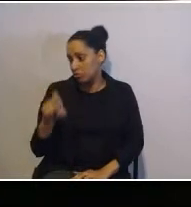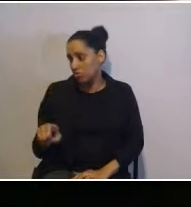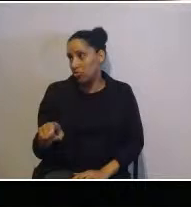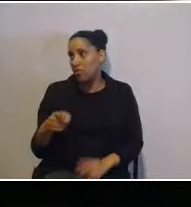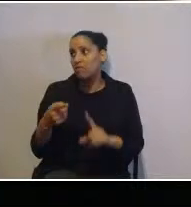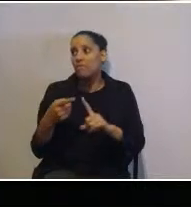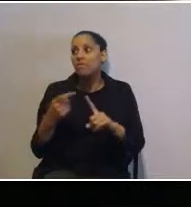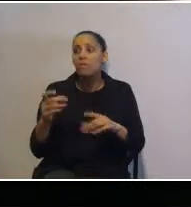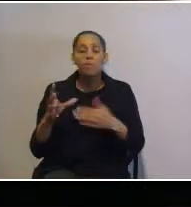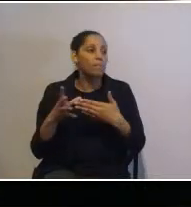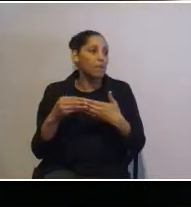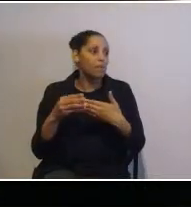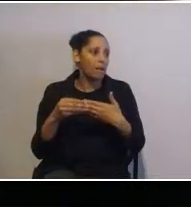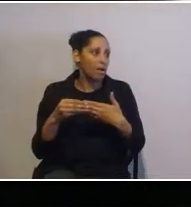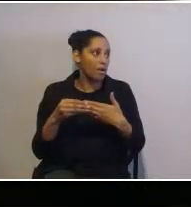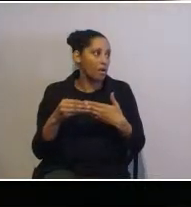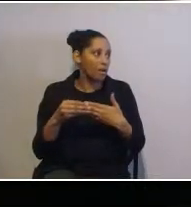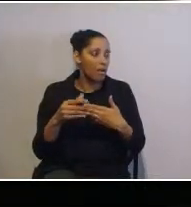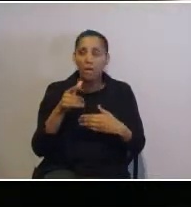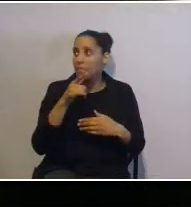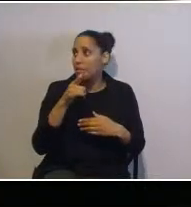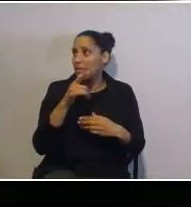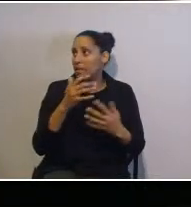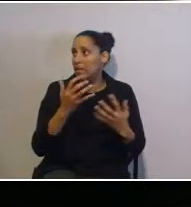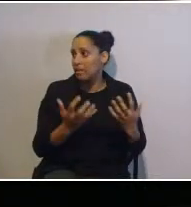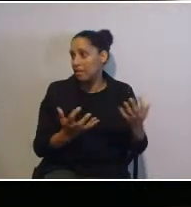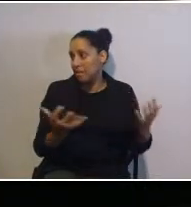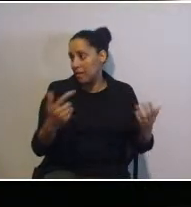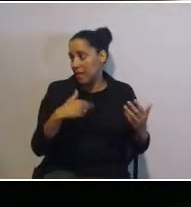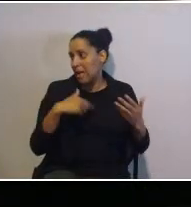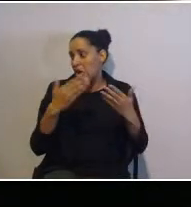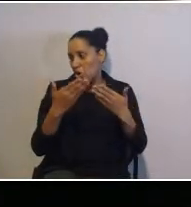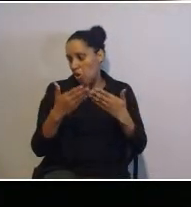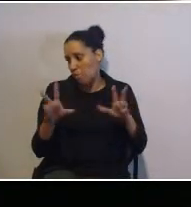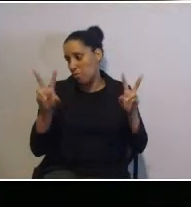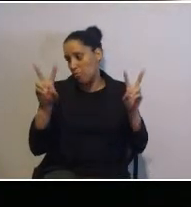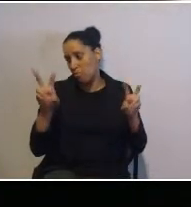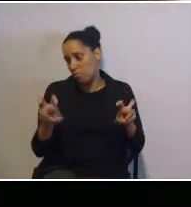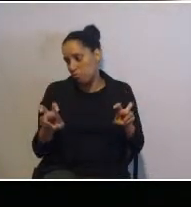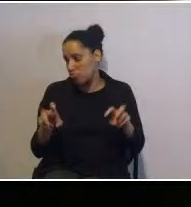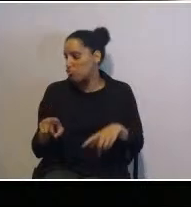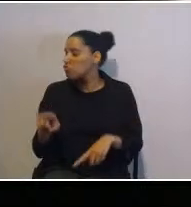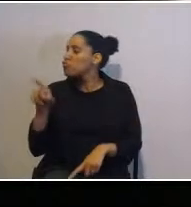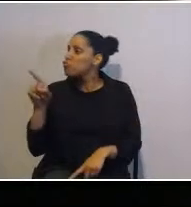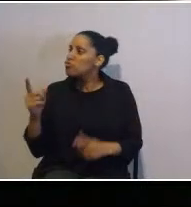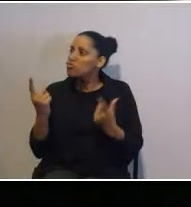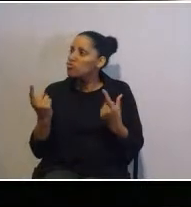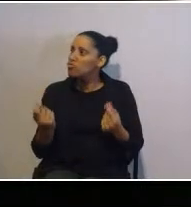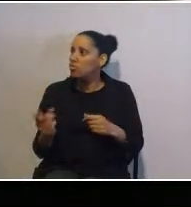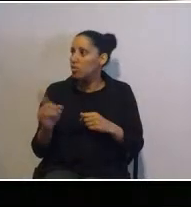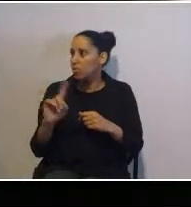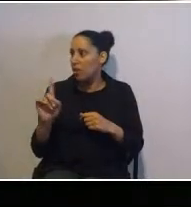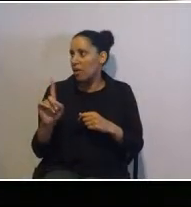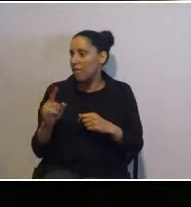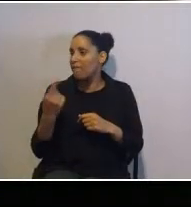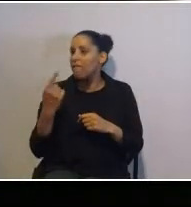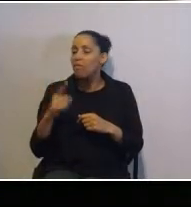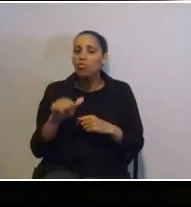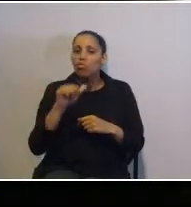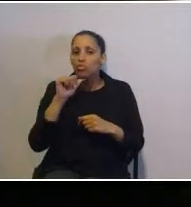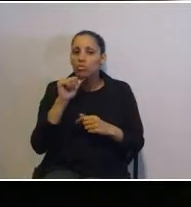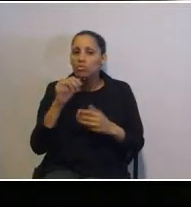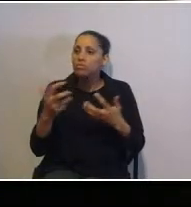public. I open the quote. What are you doing in terms of incompetent and